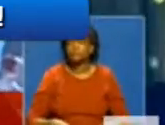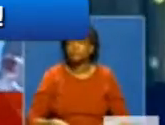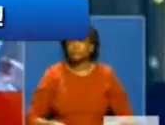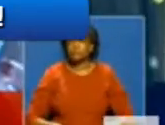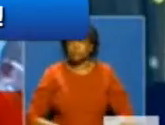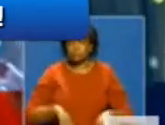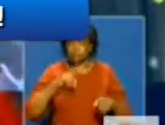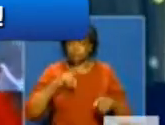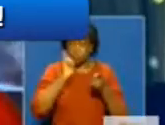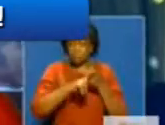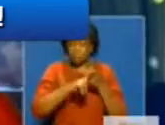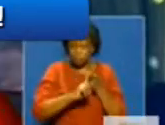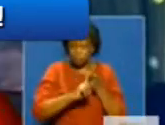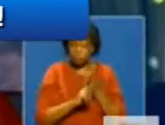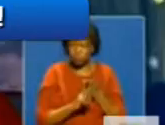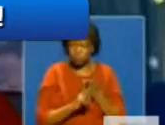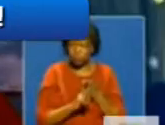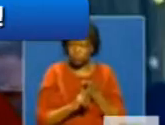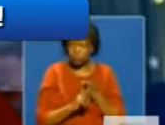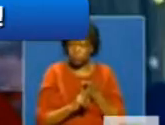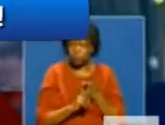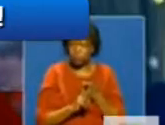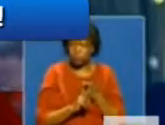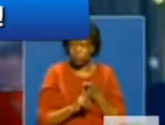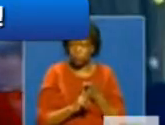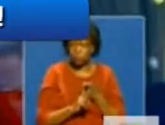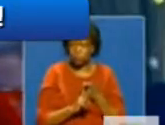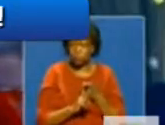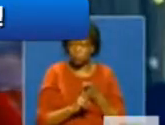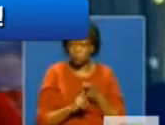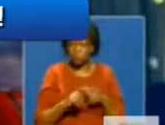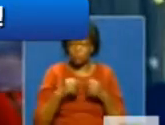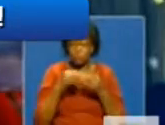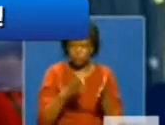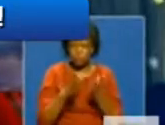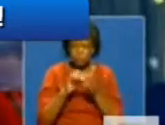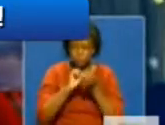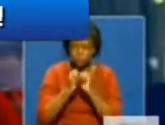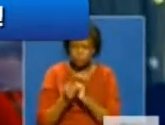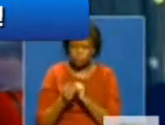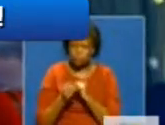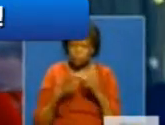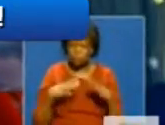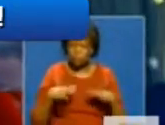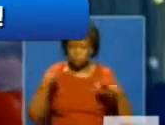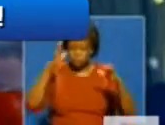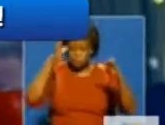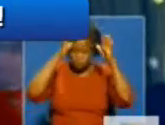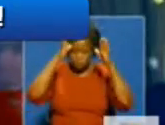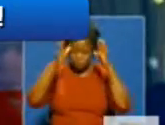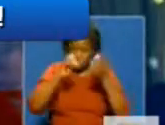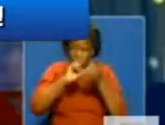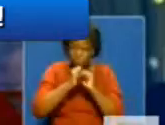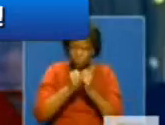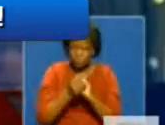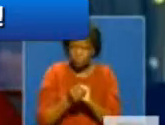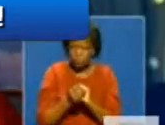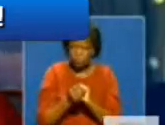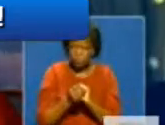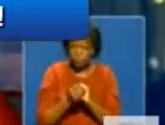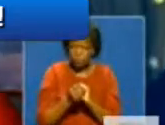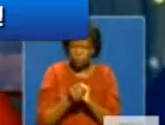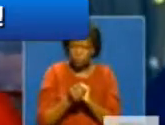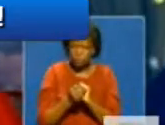1 is the one that gives the avenue of amendment by popular initiative, an amendment to distinguish